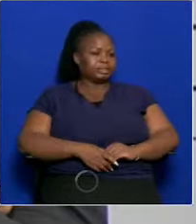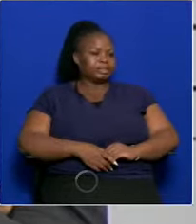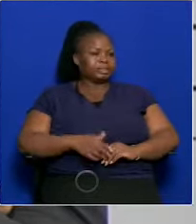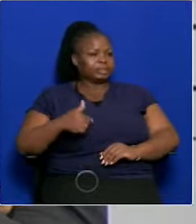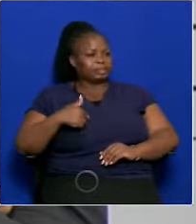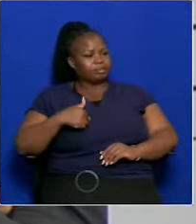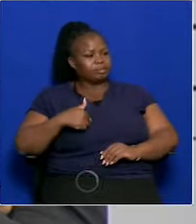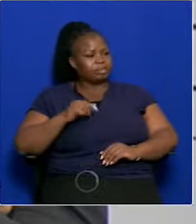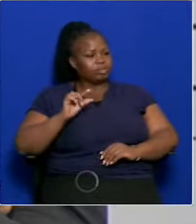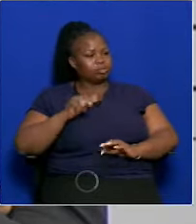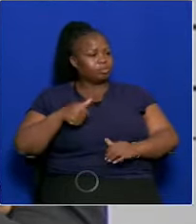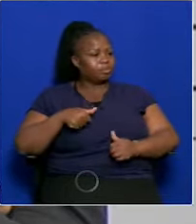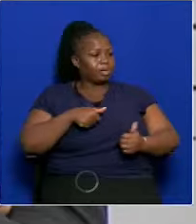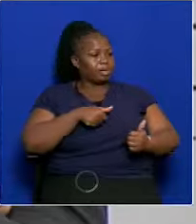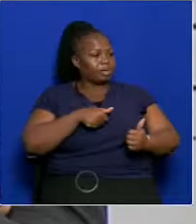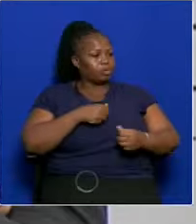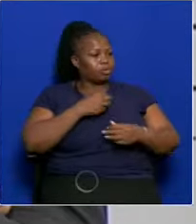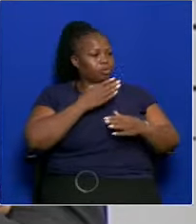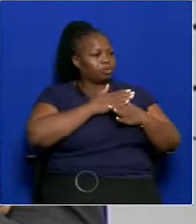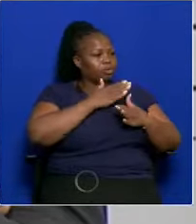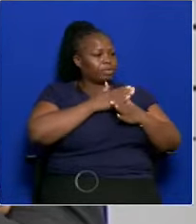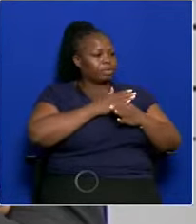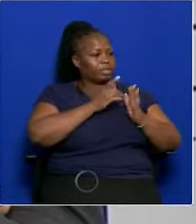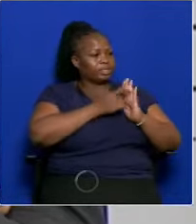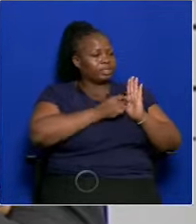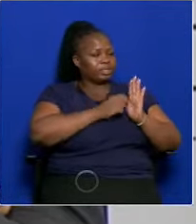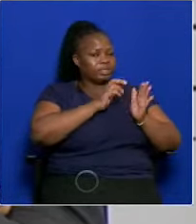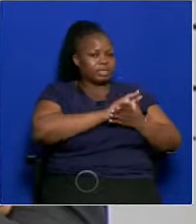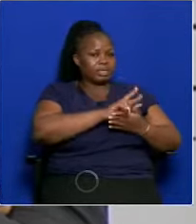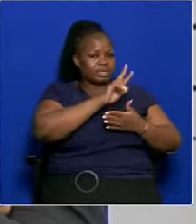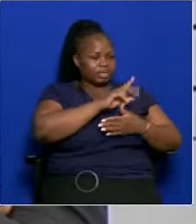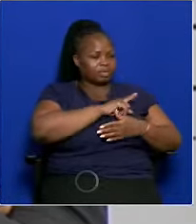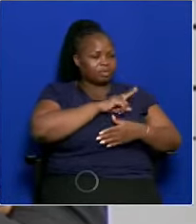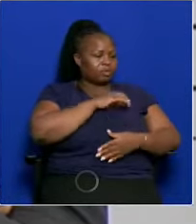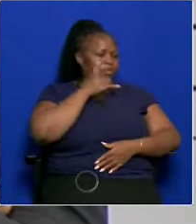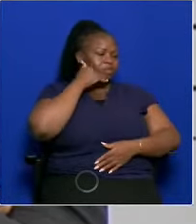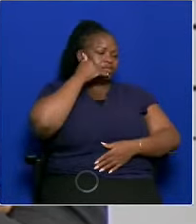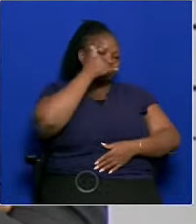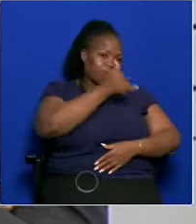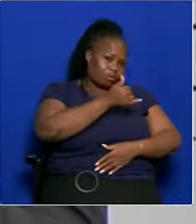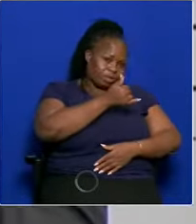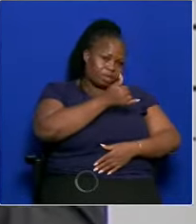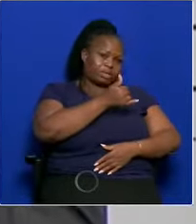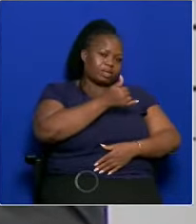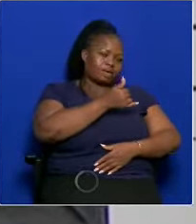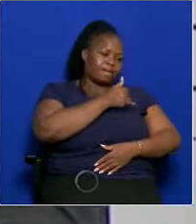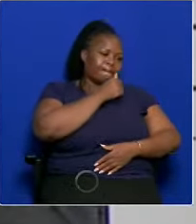on the 18th. Hence I phoned, that is what I said, I phoned